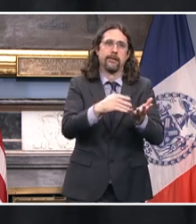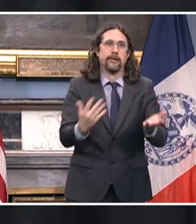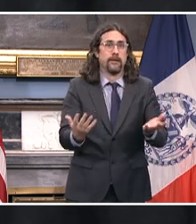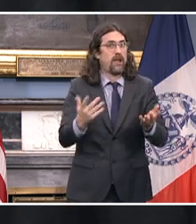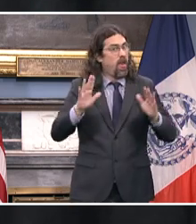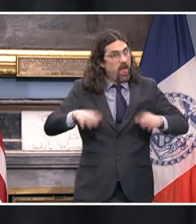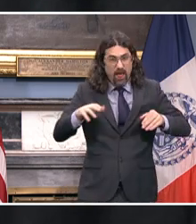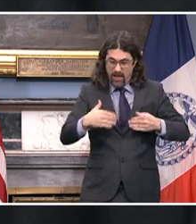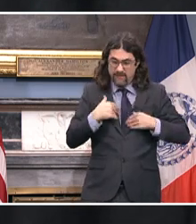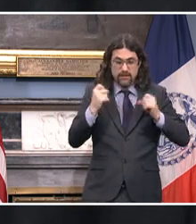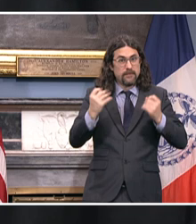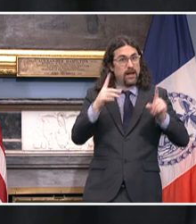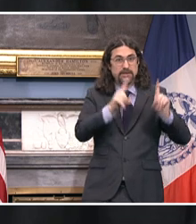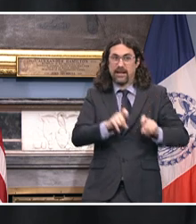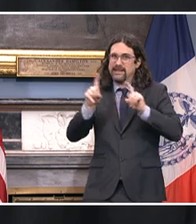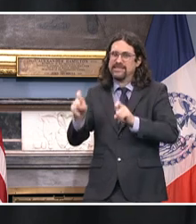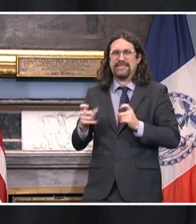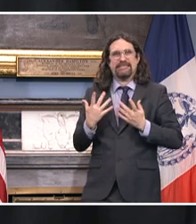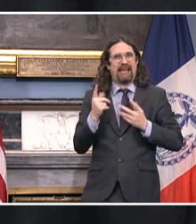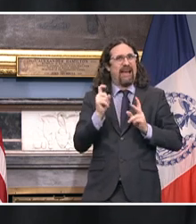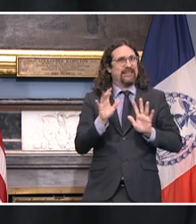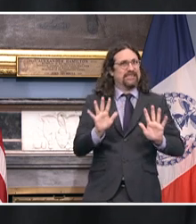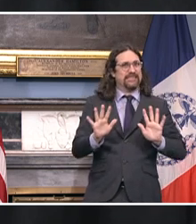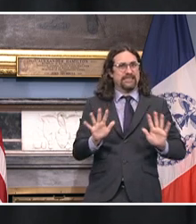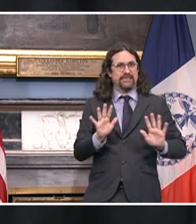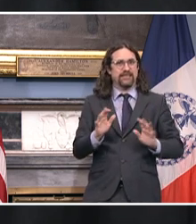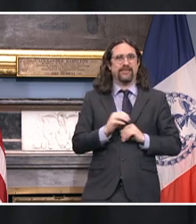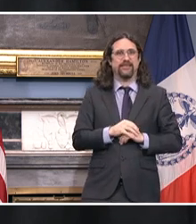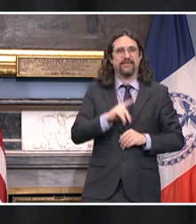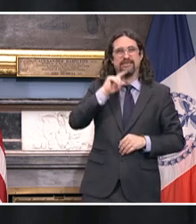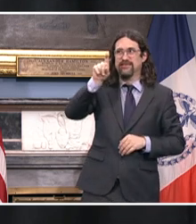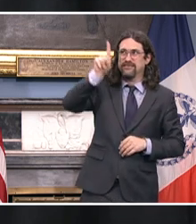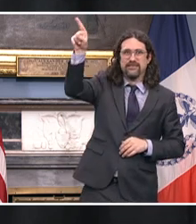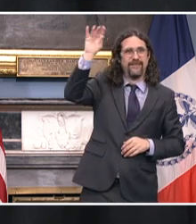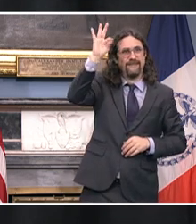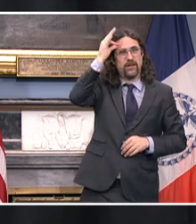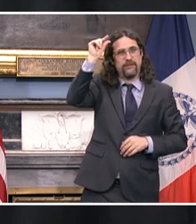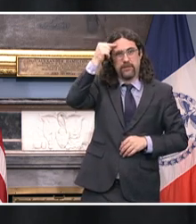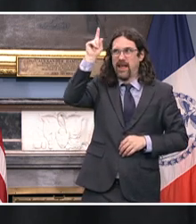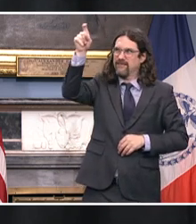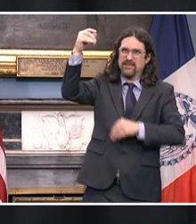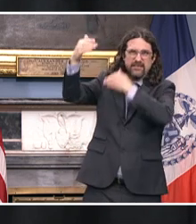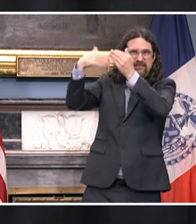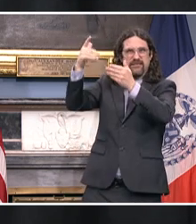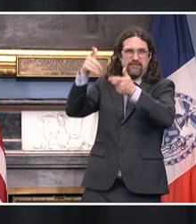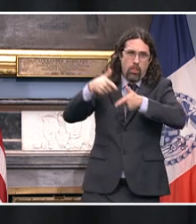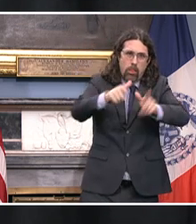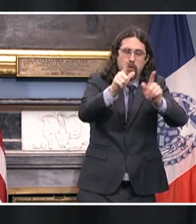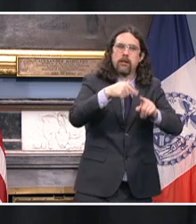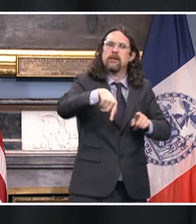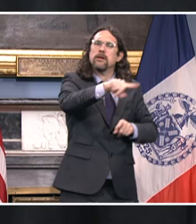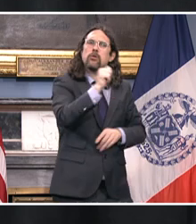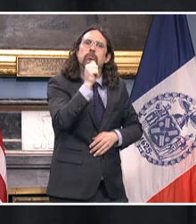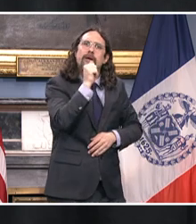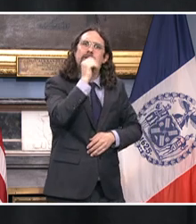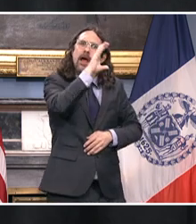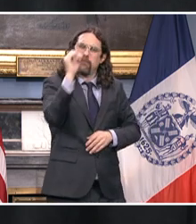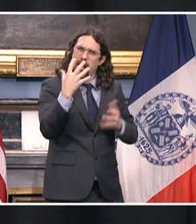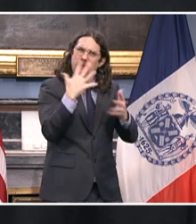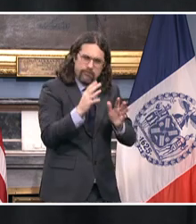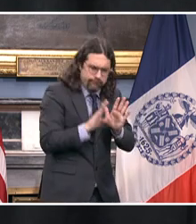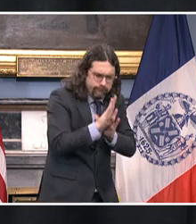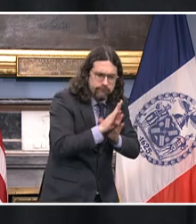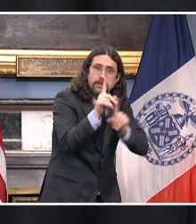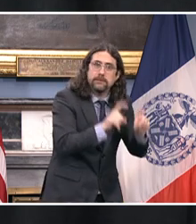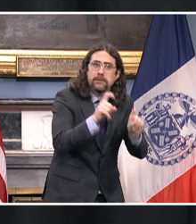and we're also seeing our colleagues from around the country in public life come forward. And this is a beautiful story. A guy I've gotten to know,